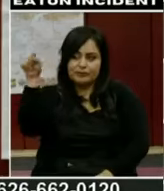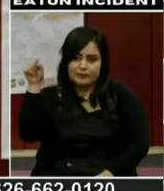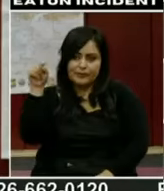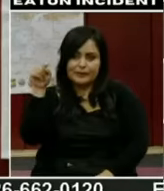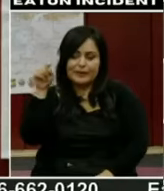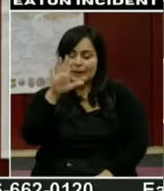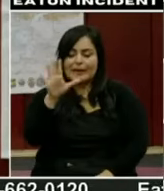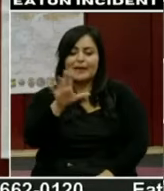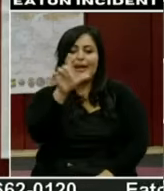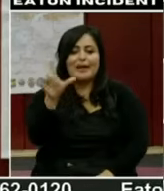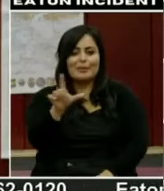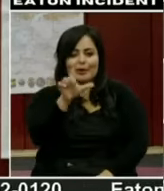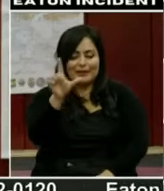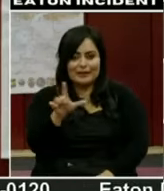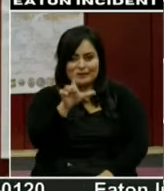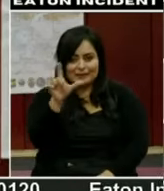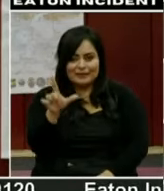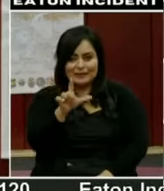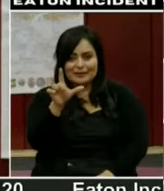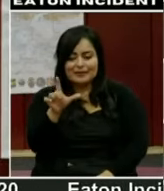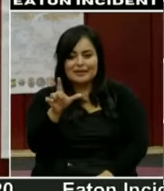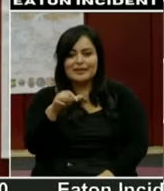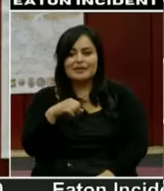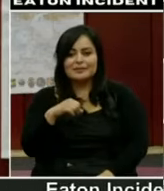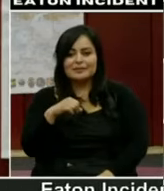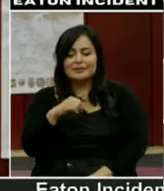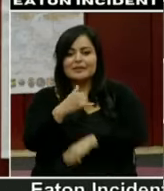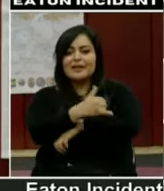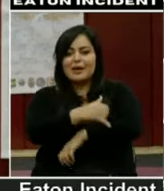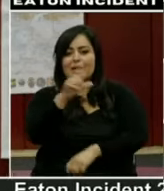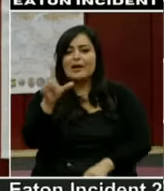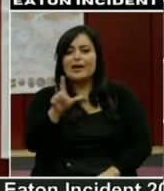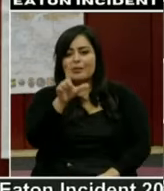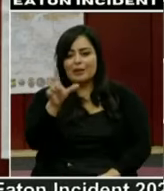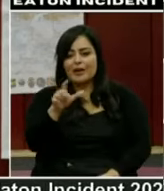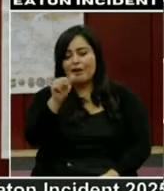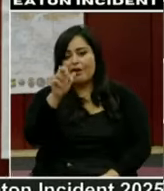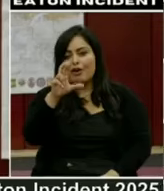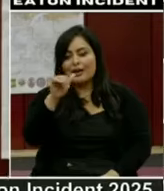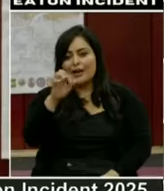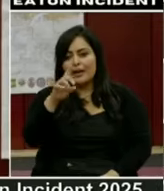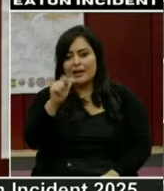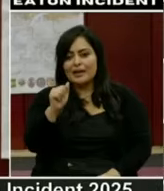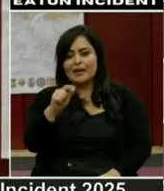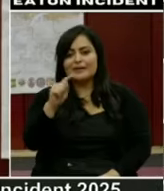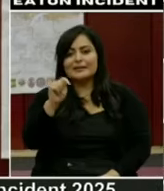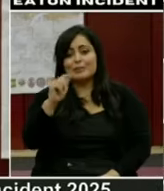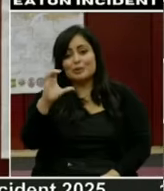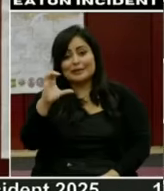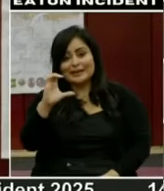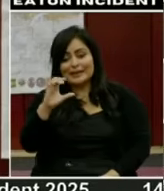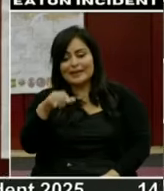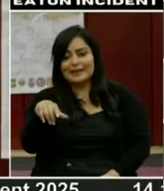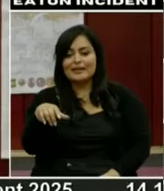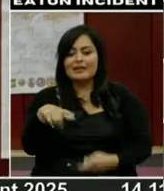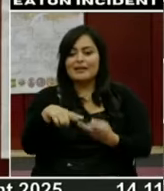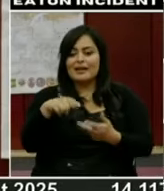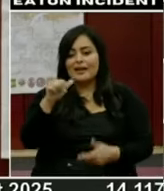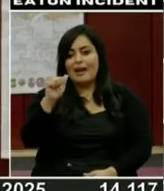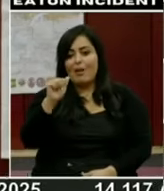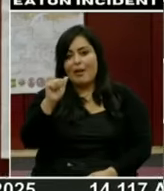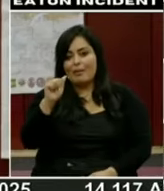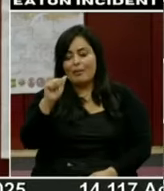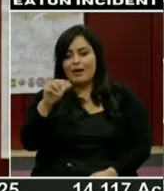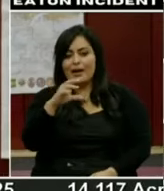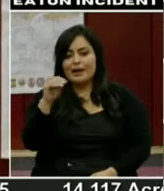county libraries, and the county libraries like Arcadia Library, Temple City Library, Alhambra, and San